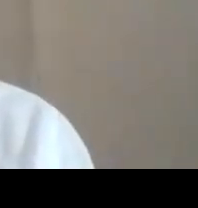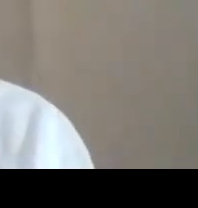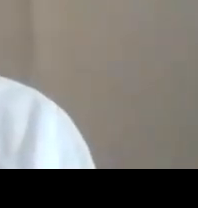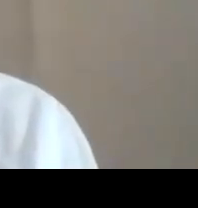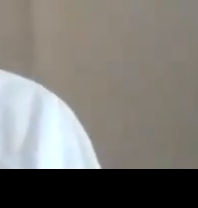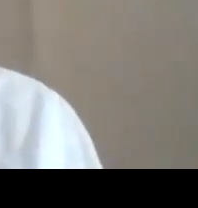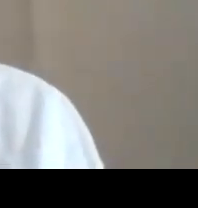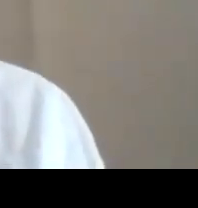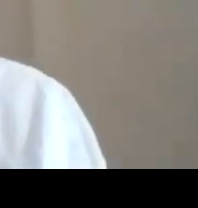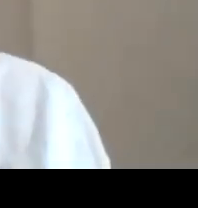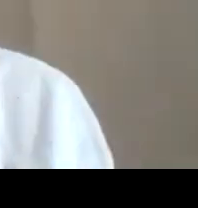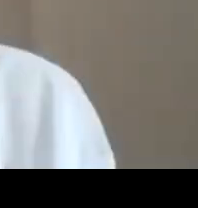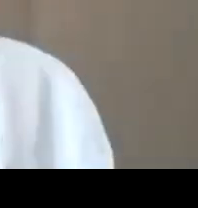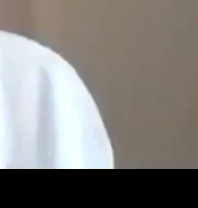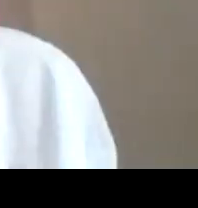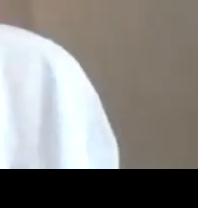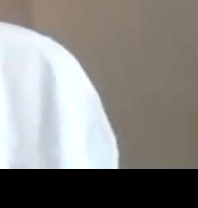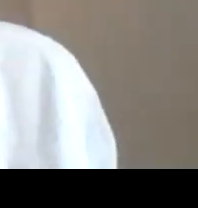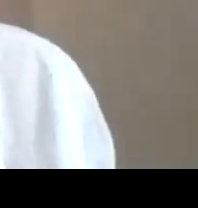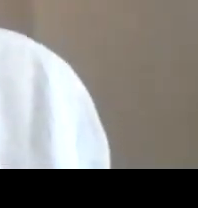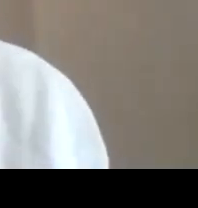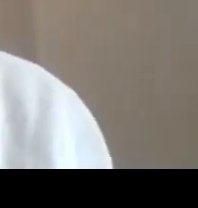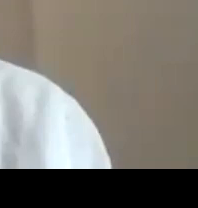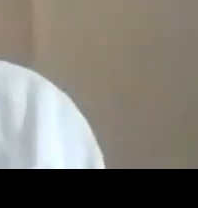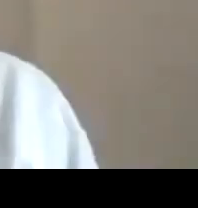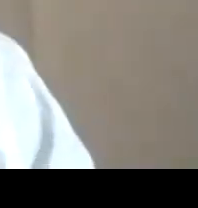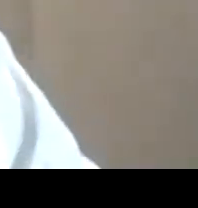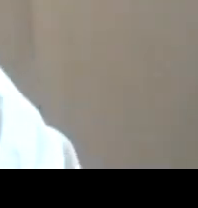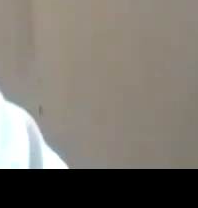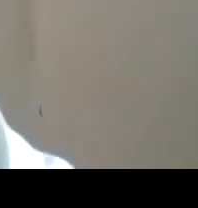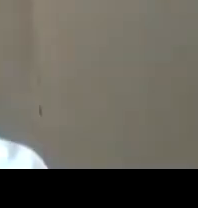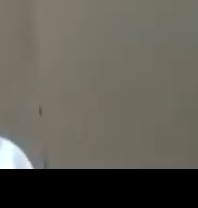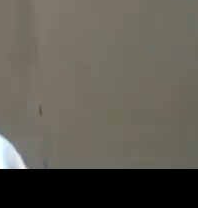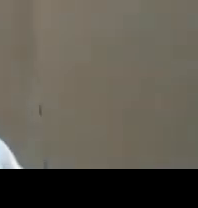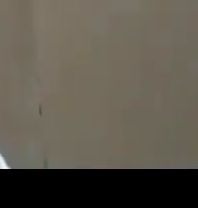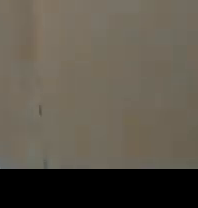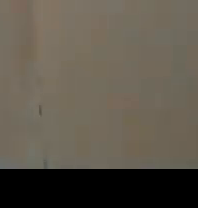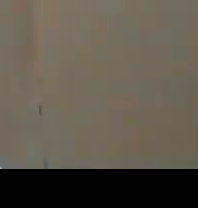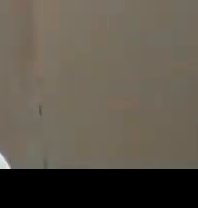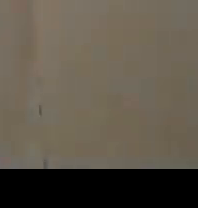how. Know how. Bố từ đó ha. Have, intent, expect, know how.